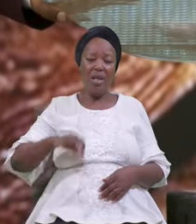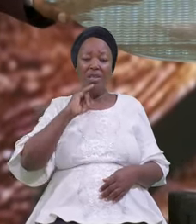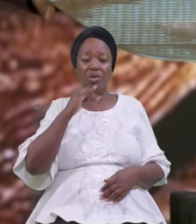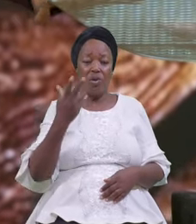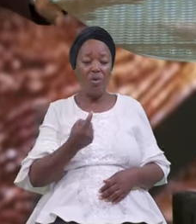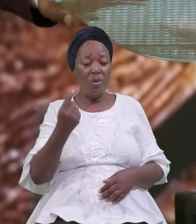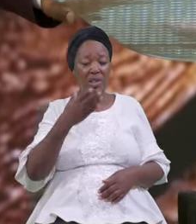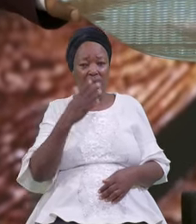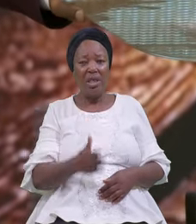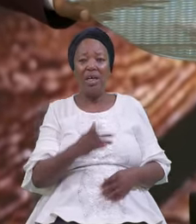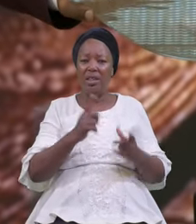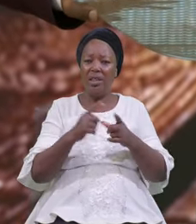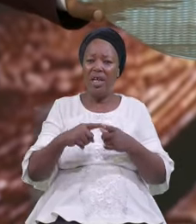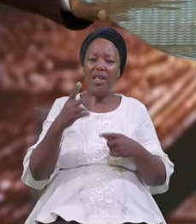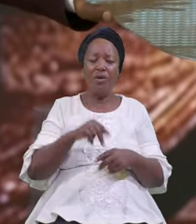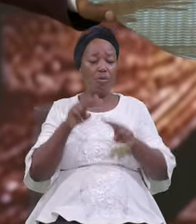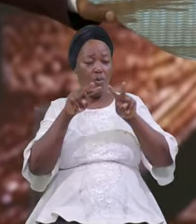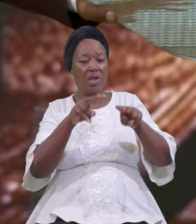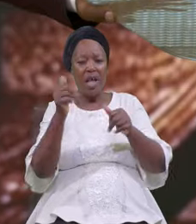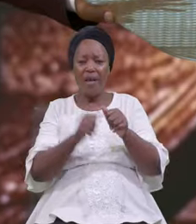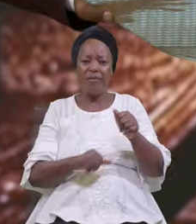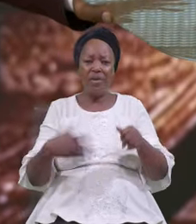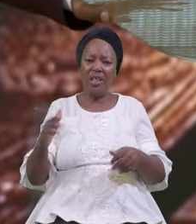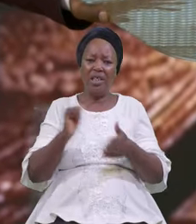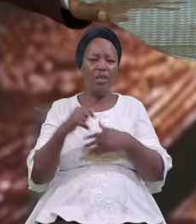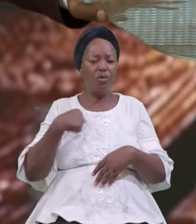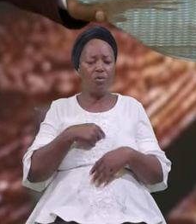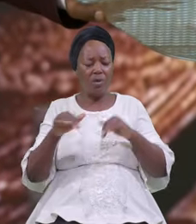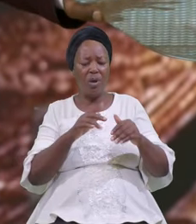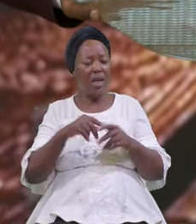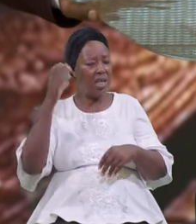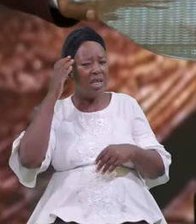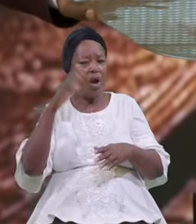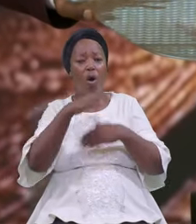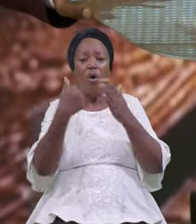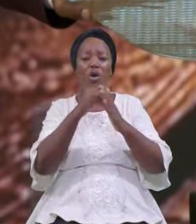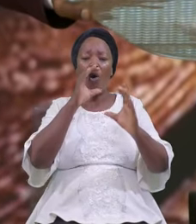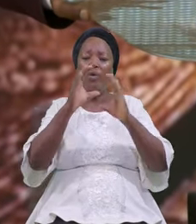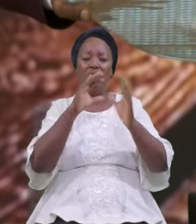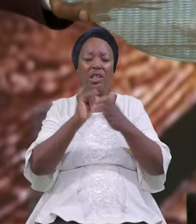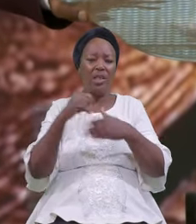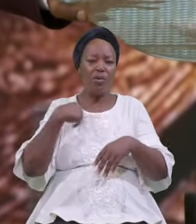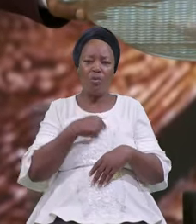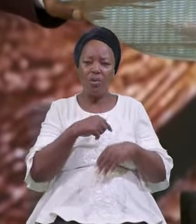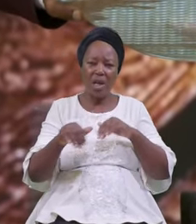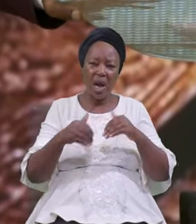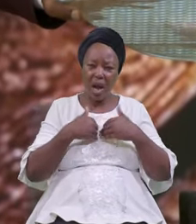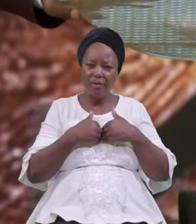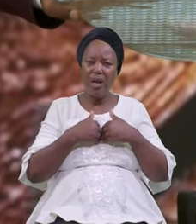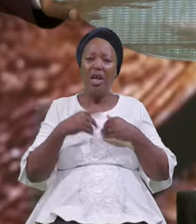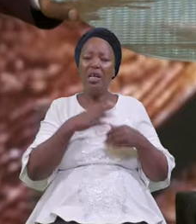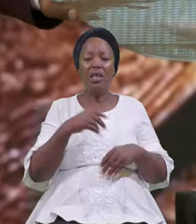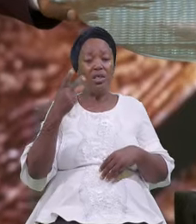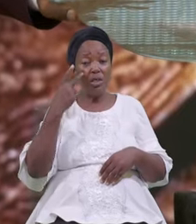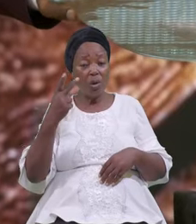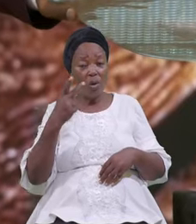here, there. He watches everything we do. He hears every conversation we, you know, participate in. He even